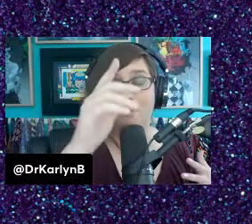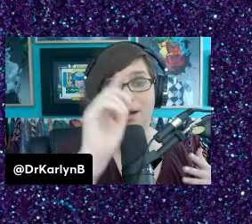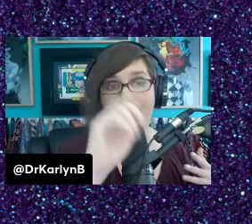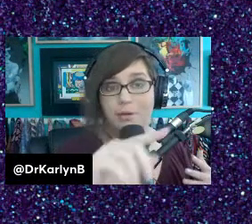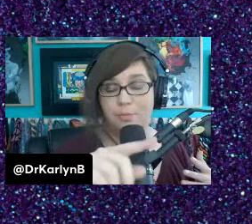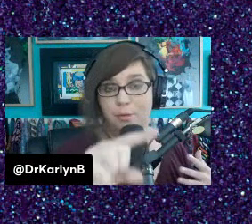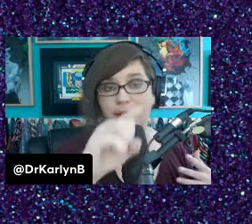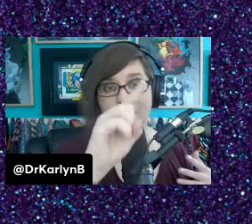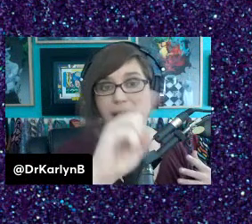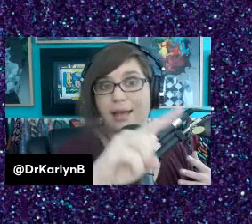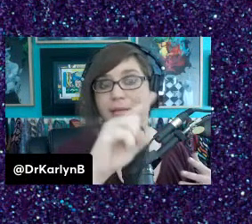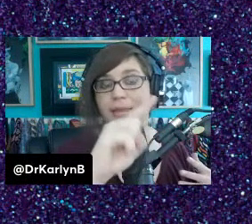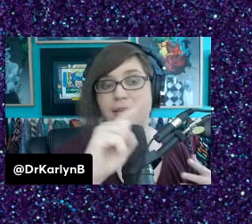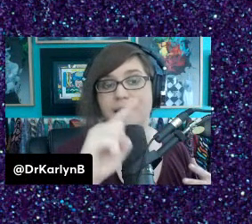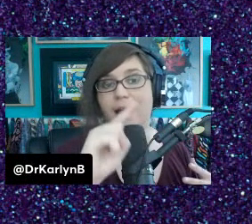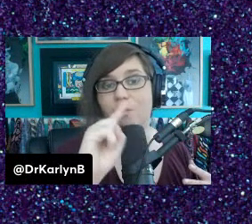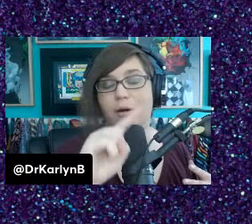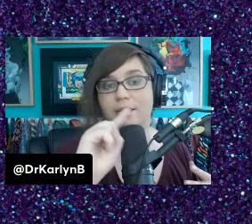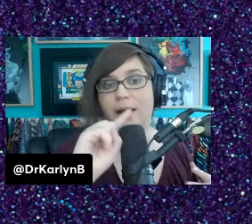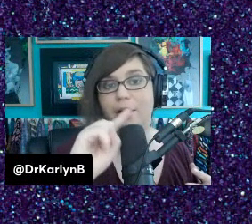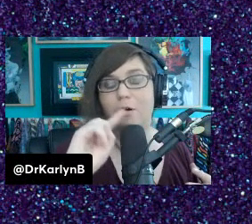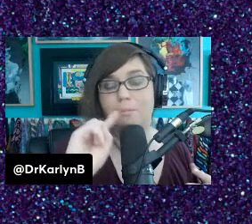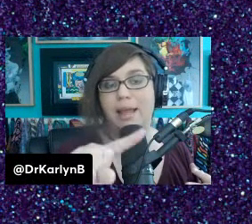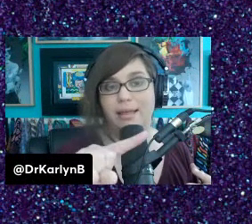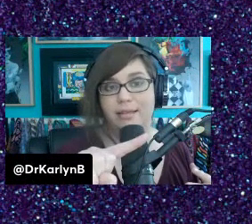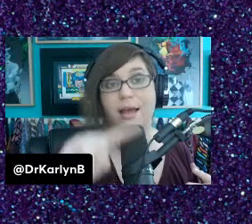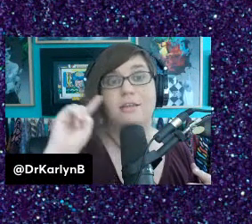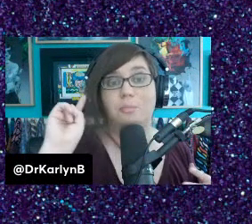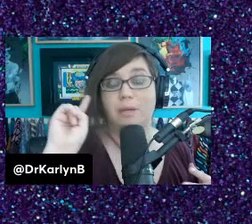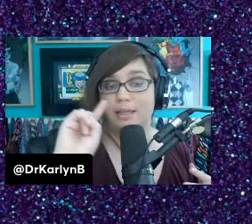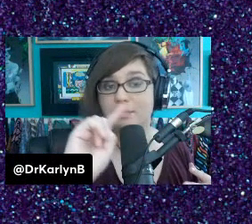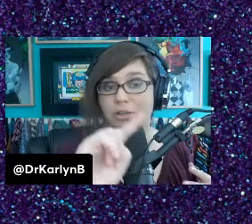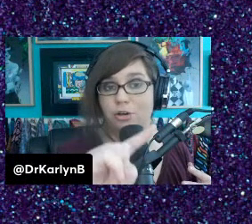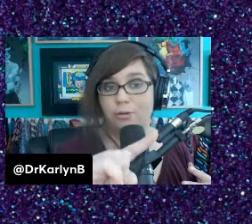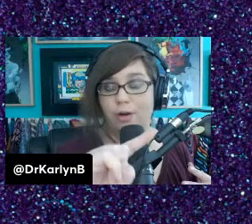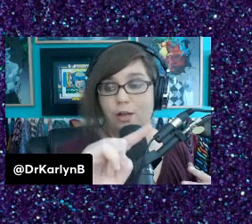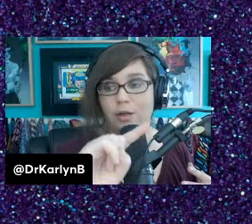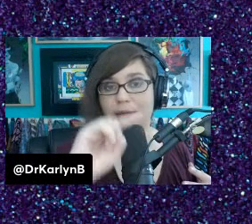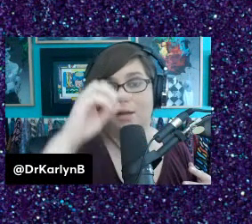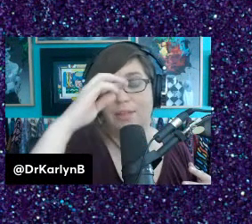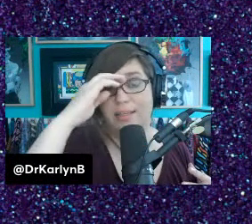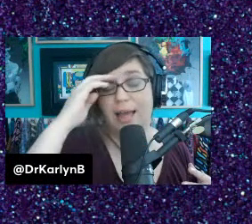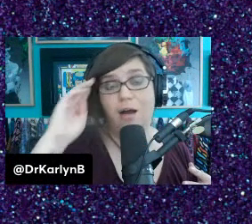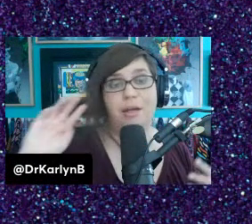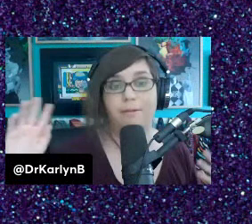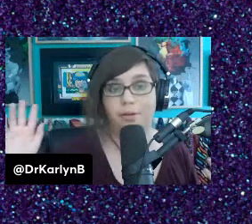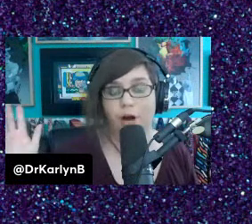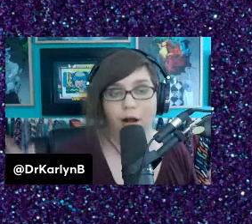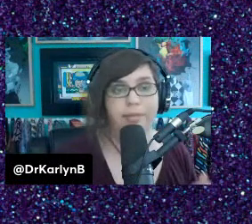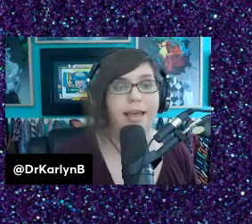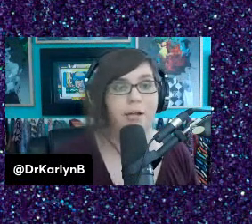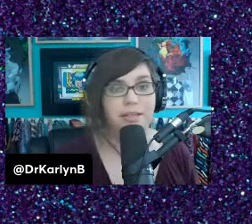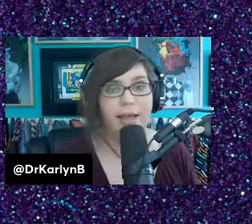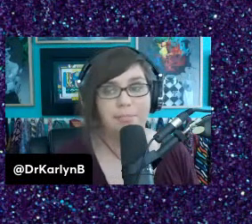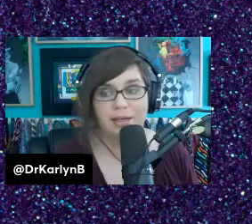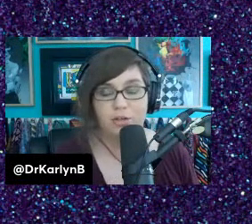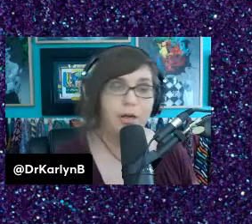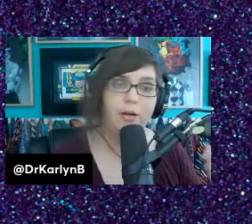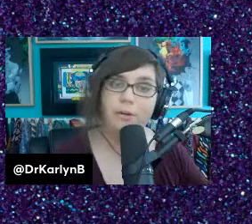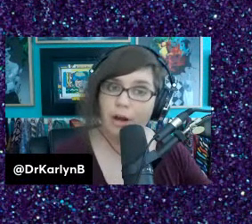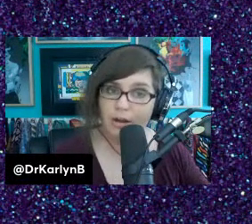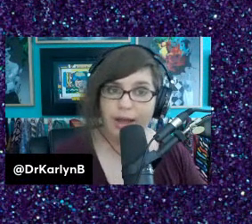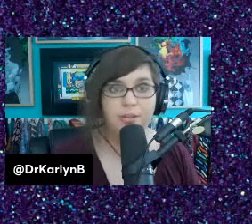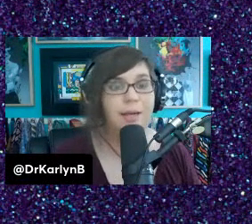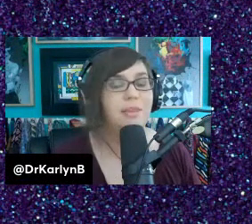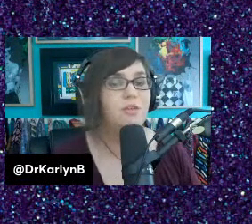But when I was permanently banned, this account was my home base. So please make sure you're following me on this account if you're on the hellscape that is Twitter. If